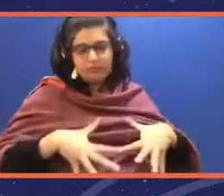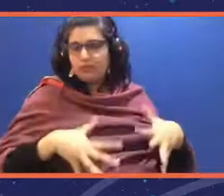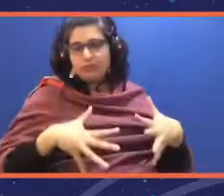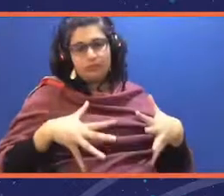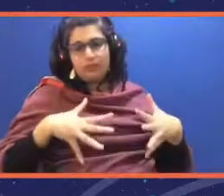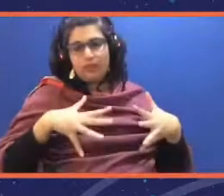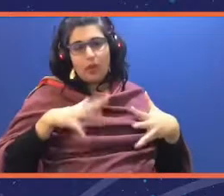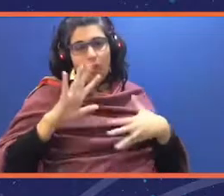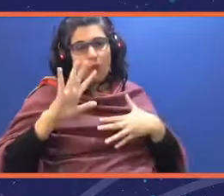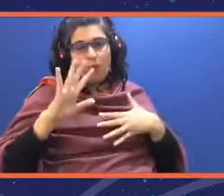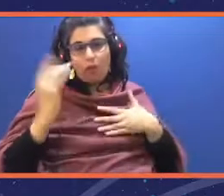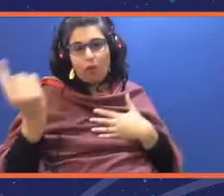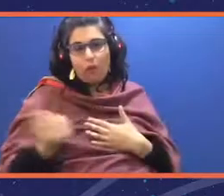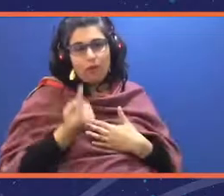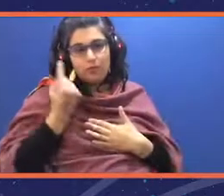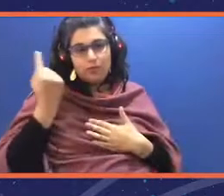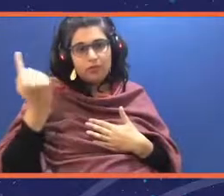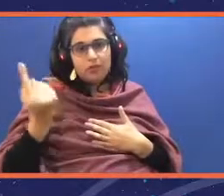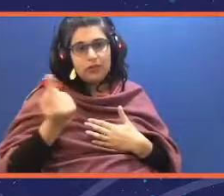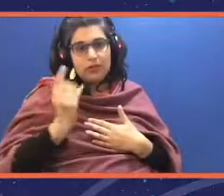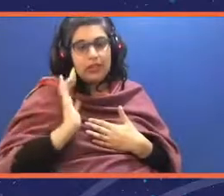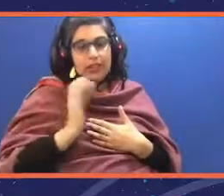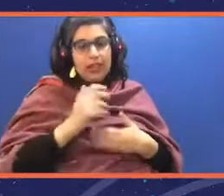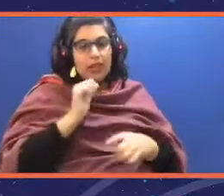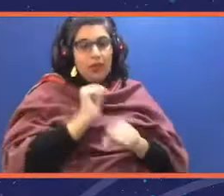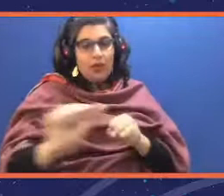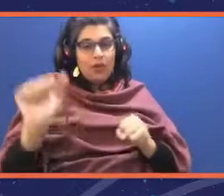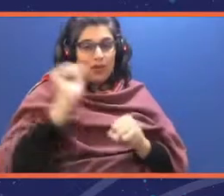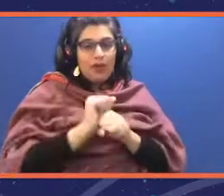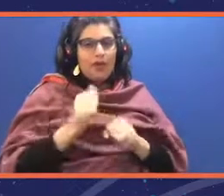time, the work that we have to do. I kind of live in this, like,